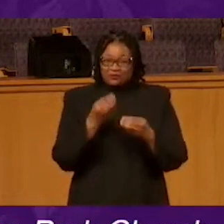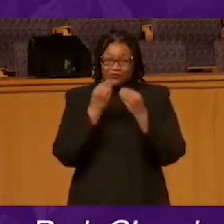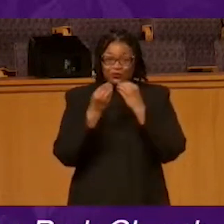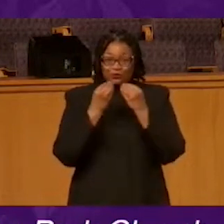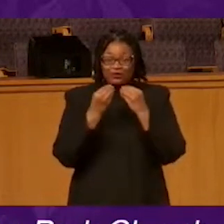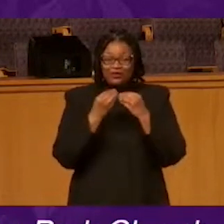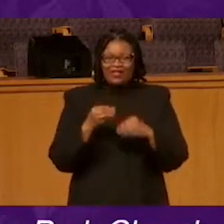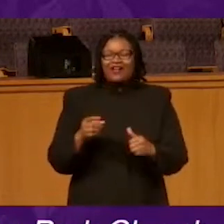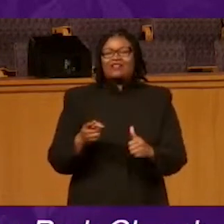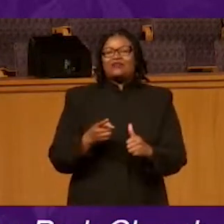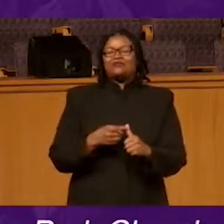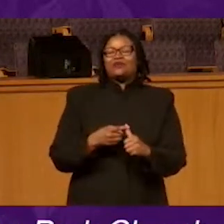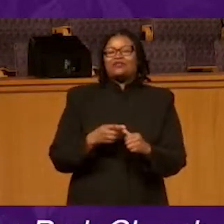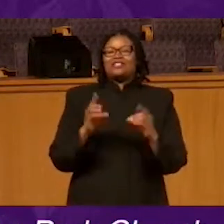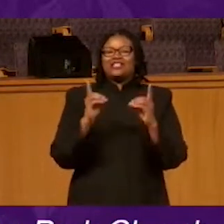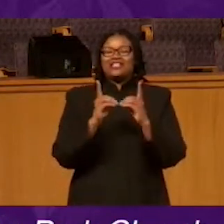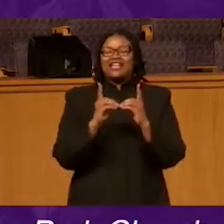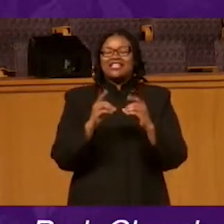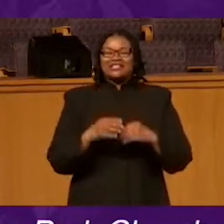And